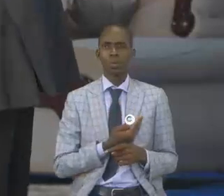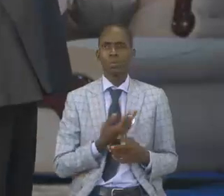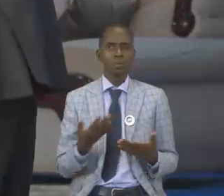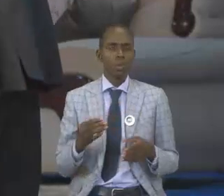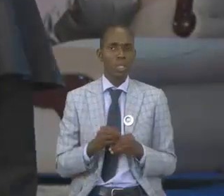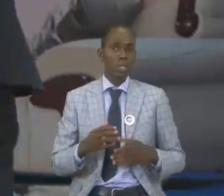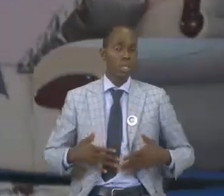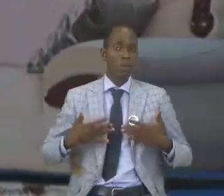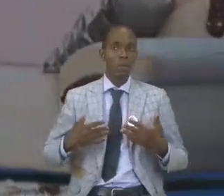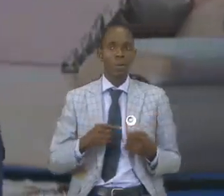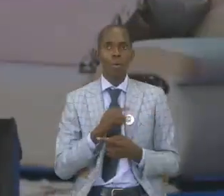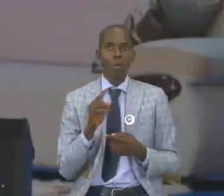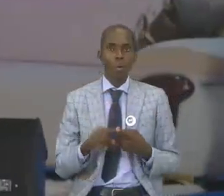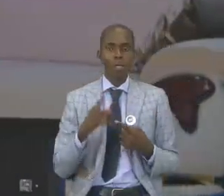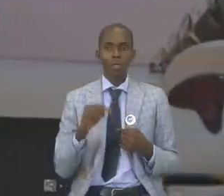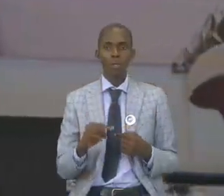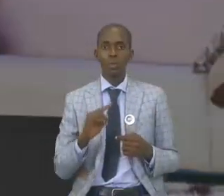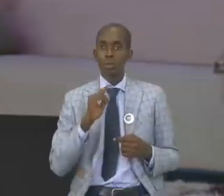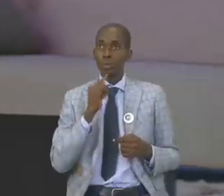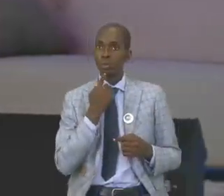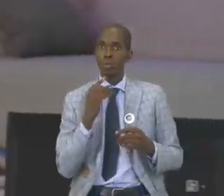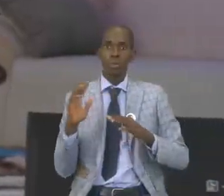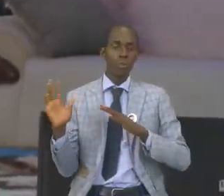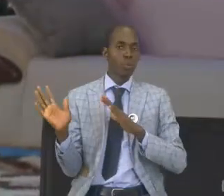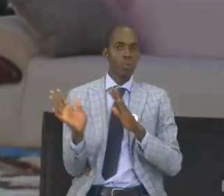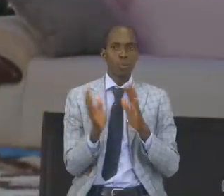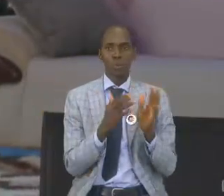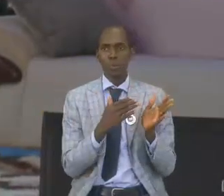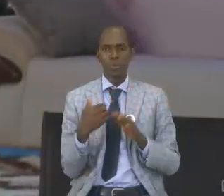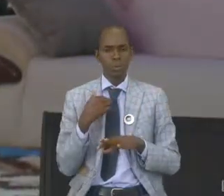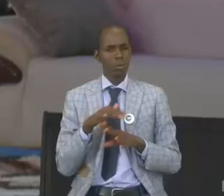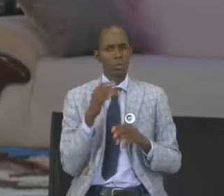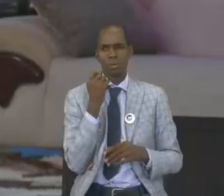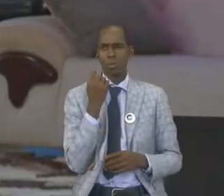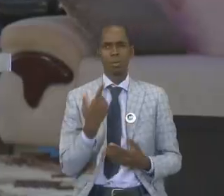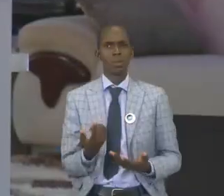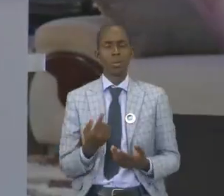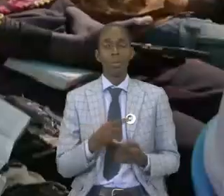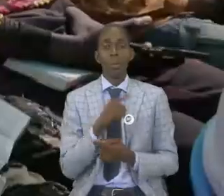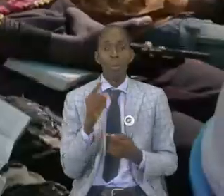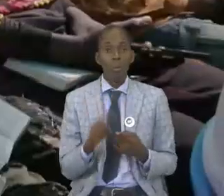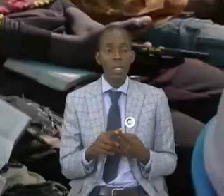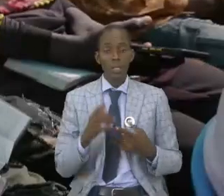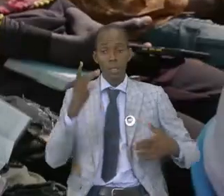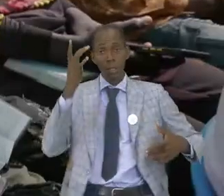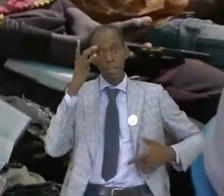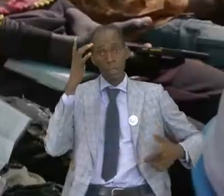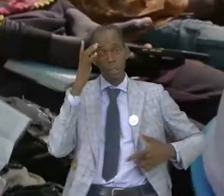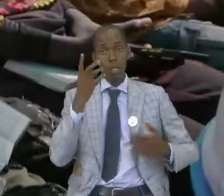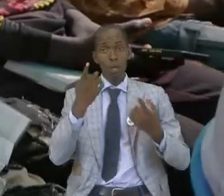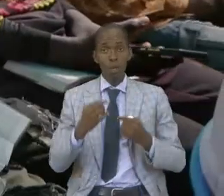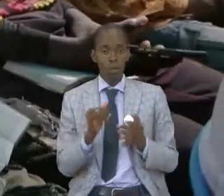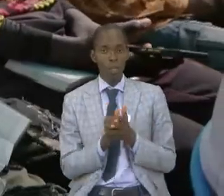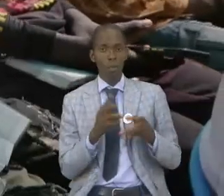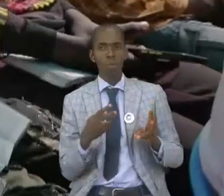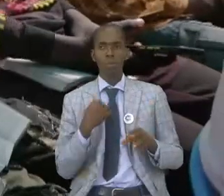when the wind blows this way? We don't understand. When sickness comes that way,